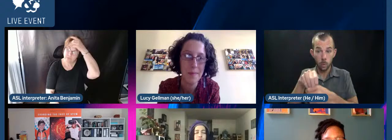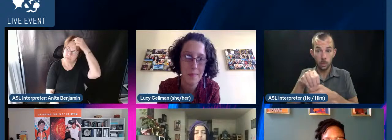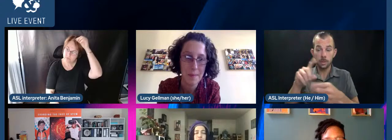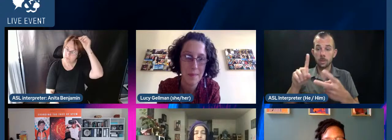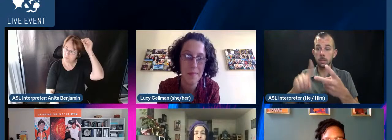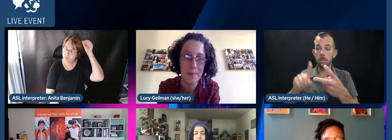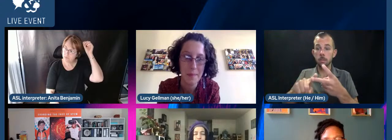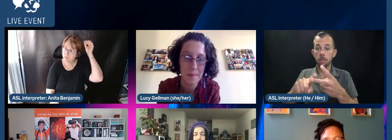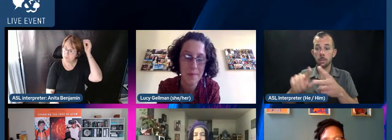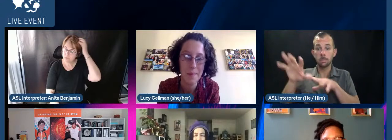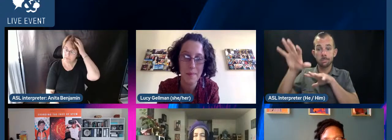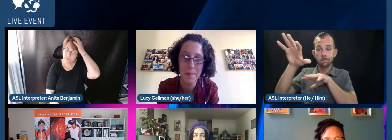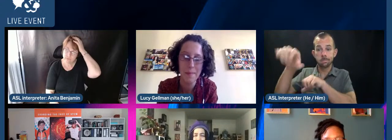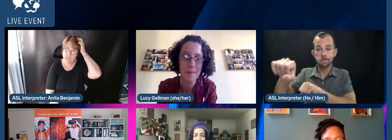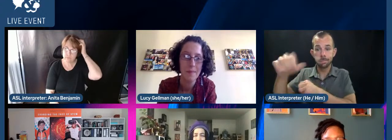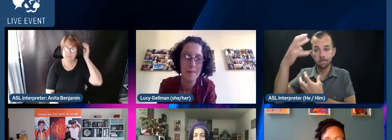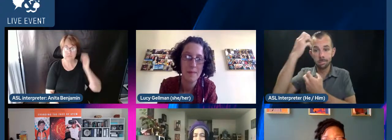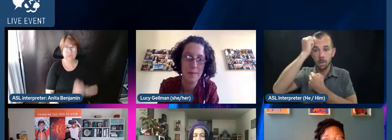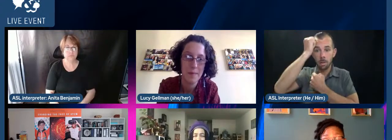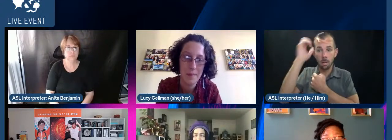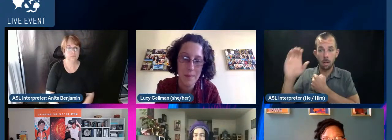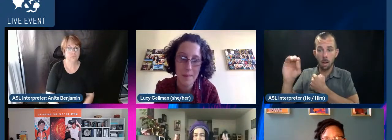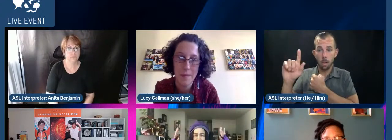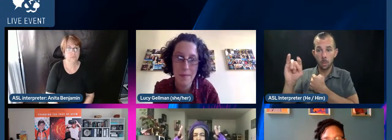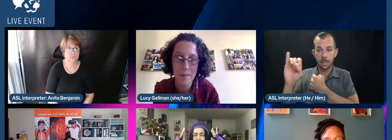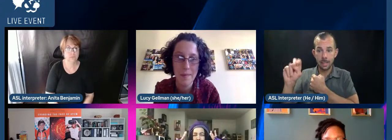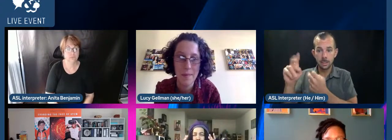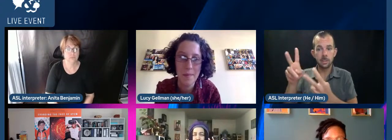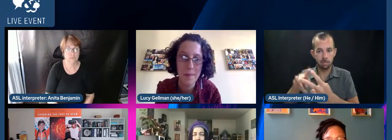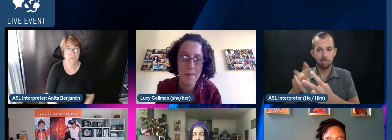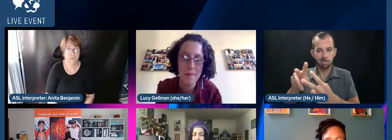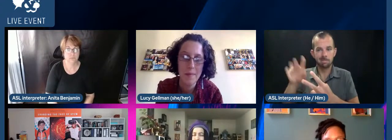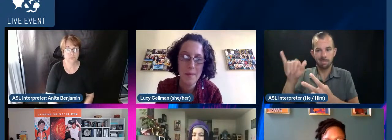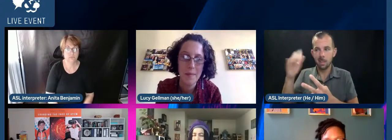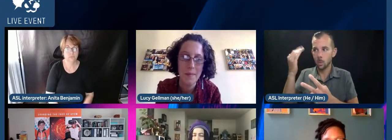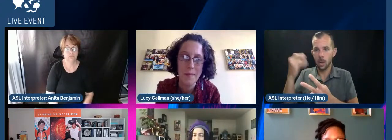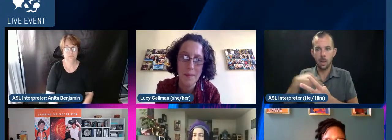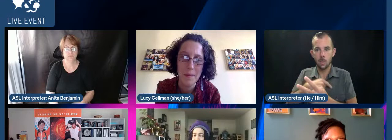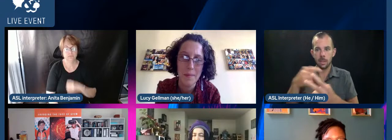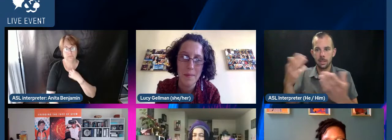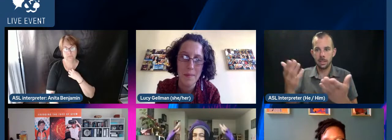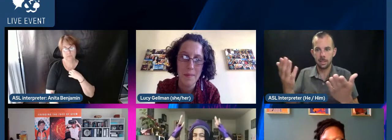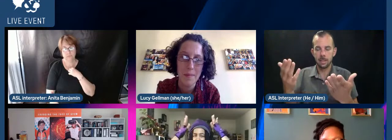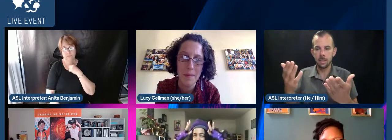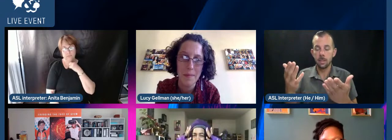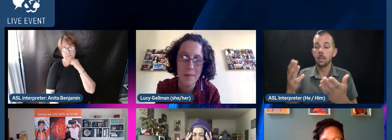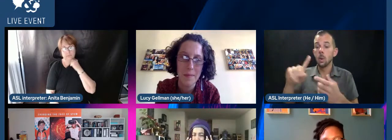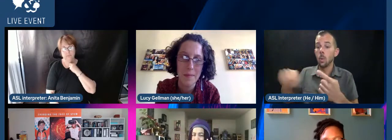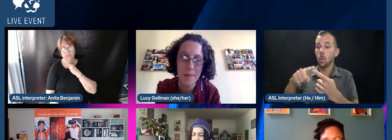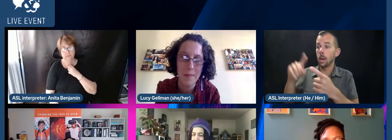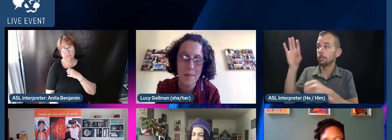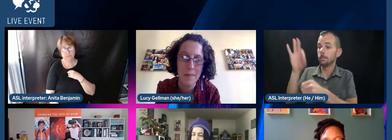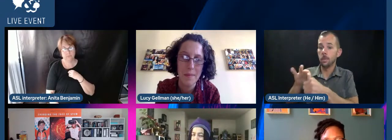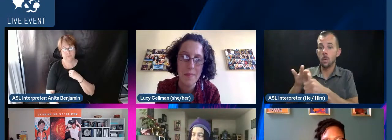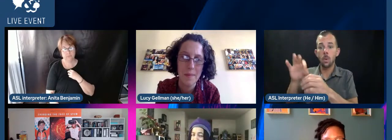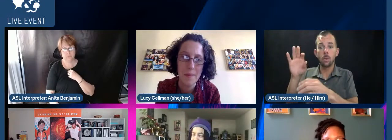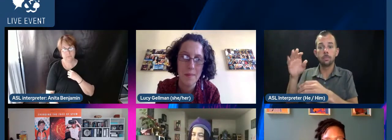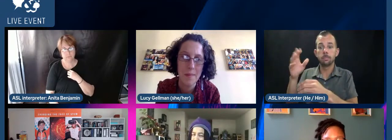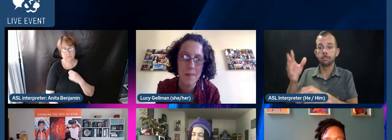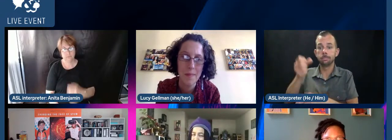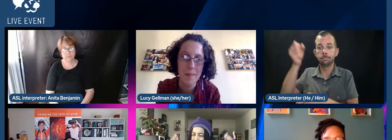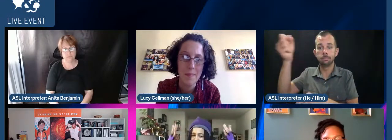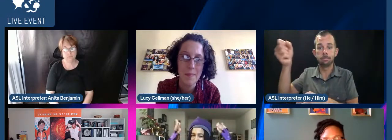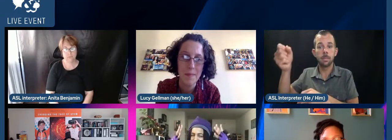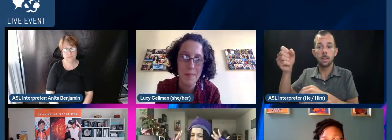Obama presidency. Like, the idea that we want a Black president is embarrassing to me. Why would we want a Black slaver on a world scale? Like, that does not